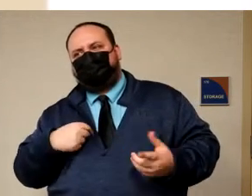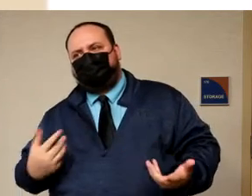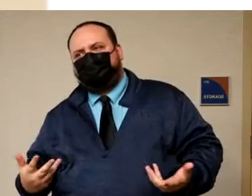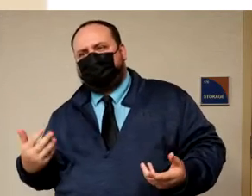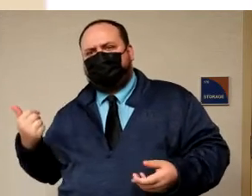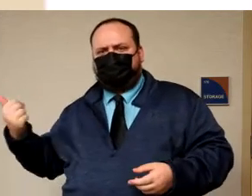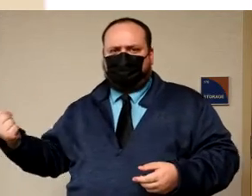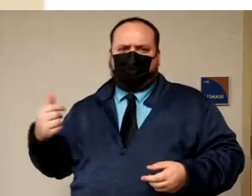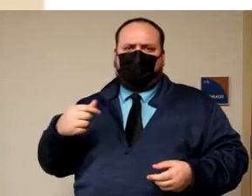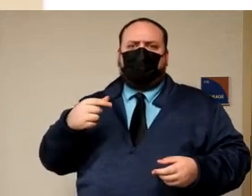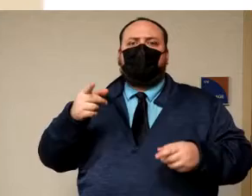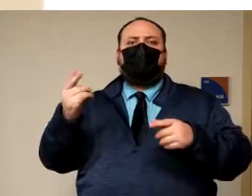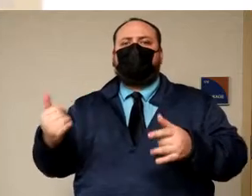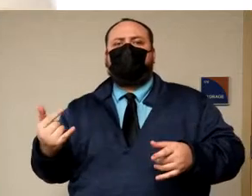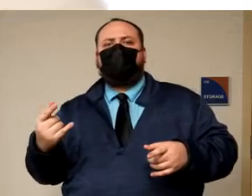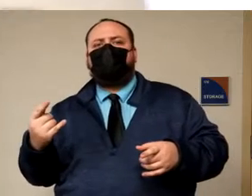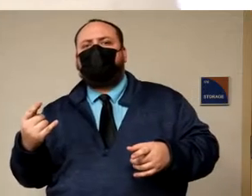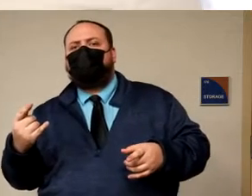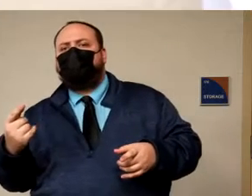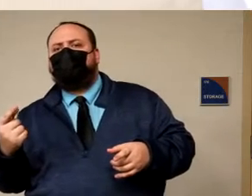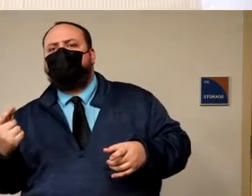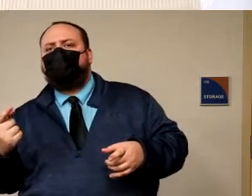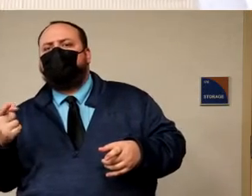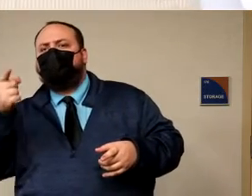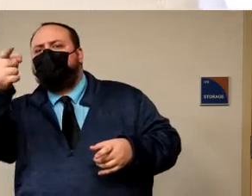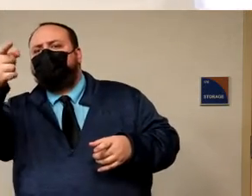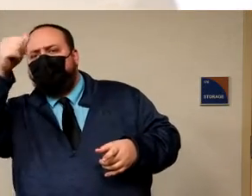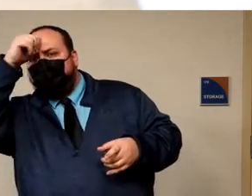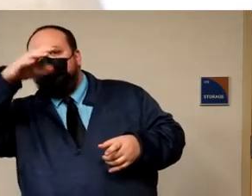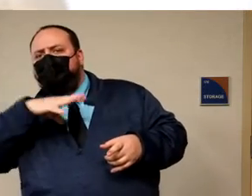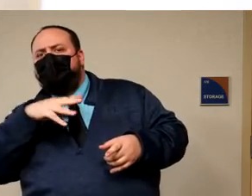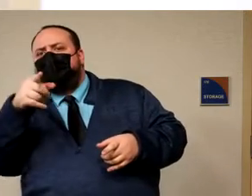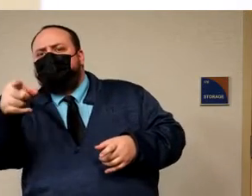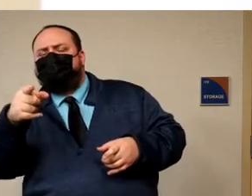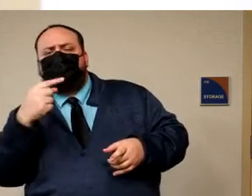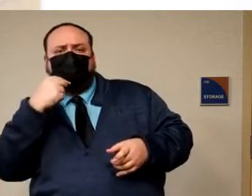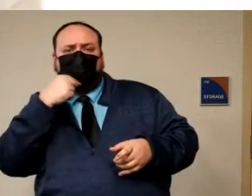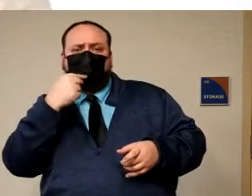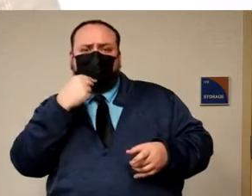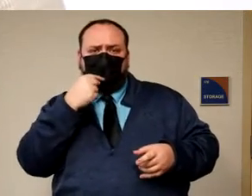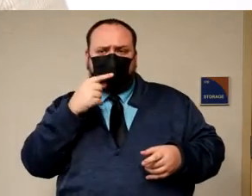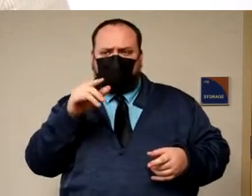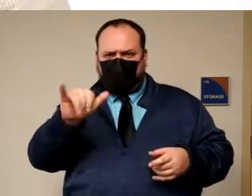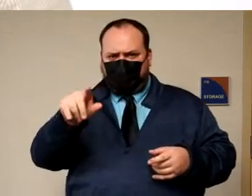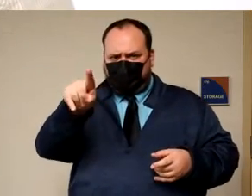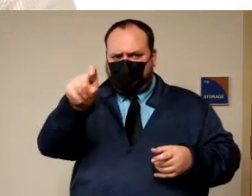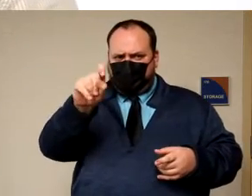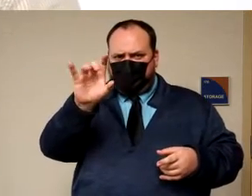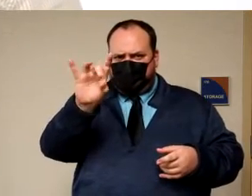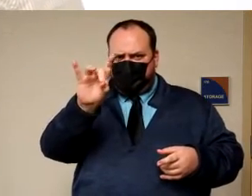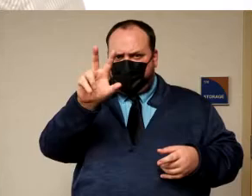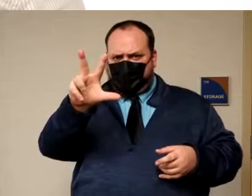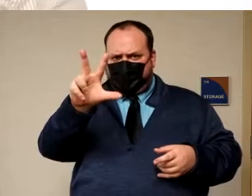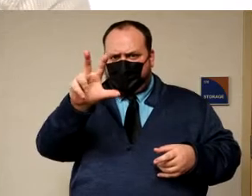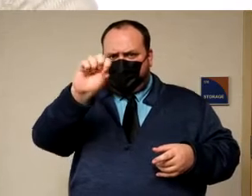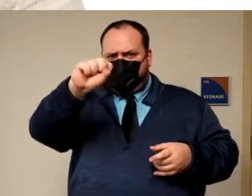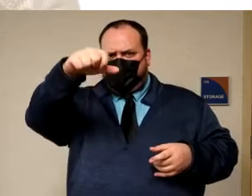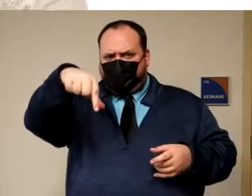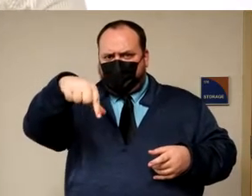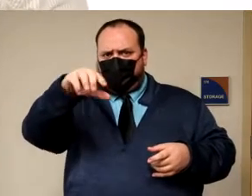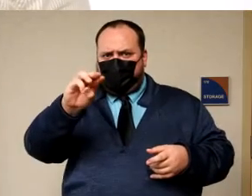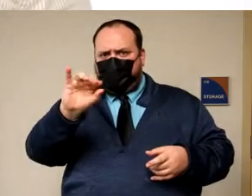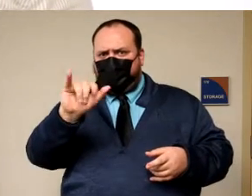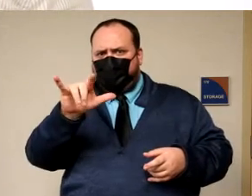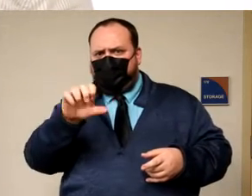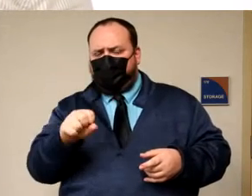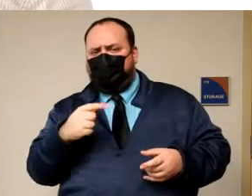okay. When you, so obviously, 183 square miles, again, that takes up the district, there